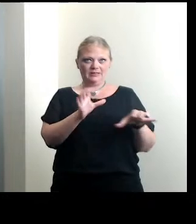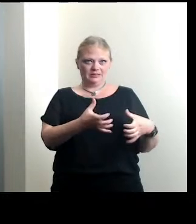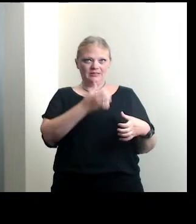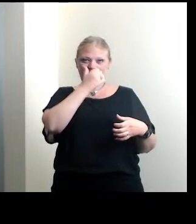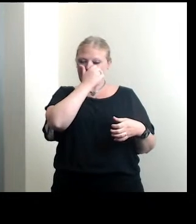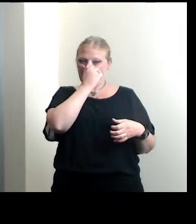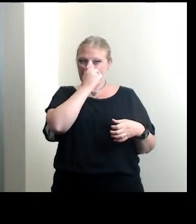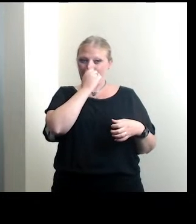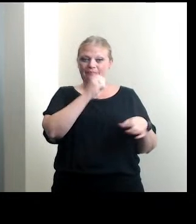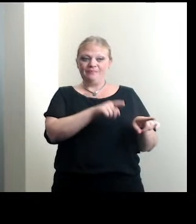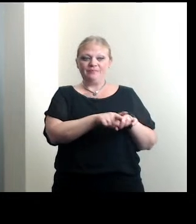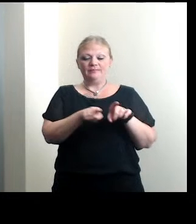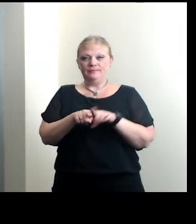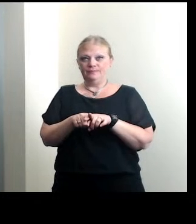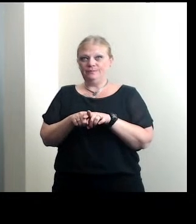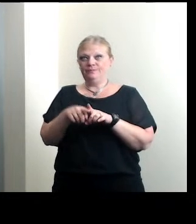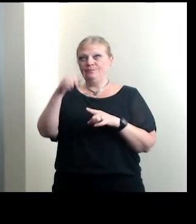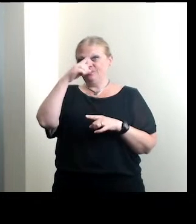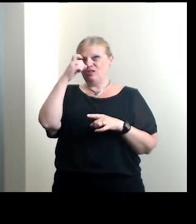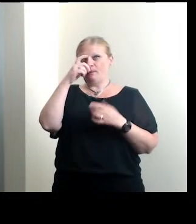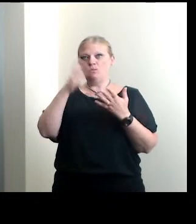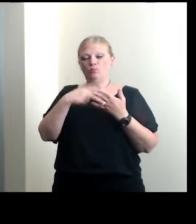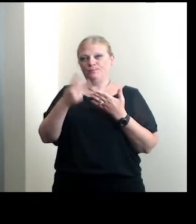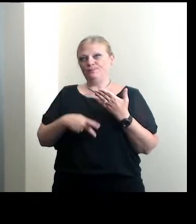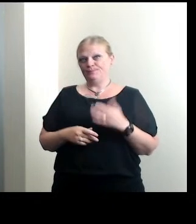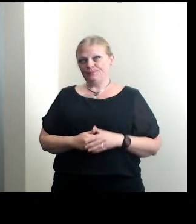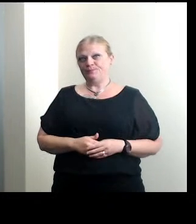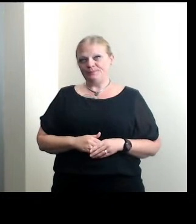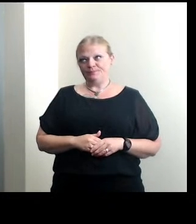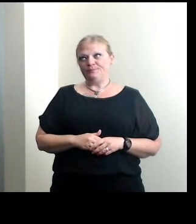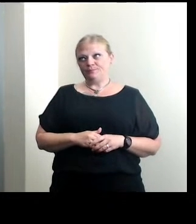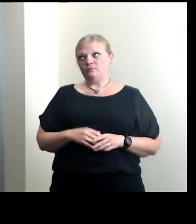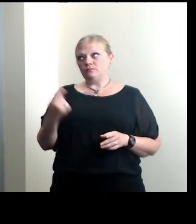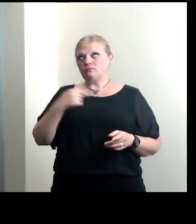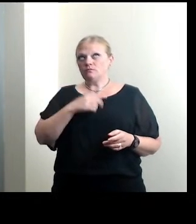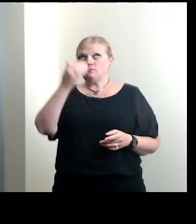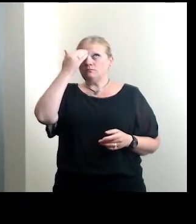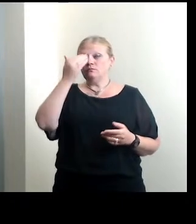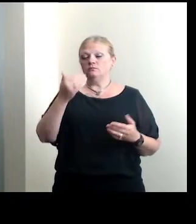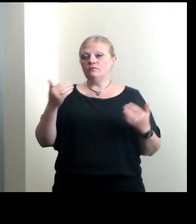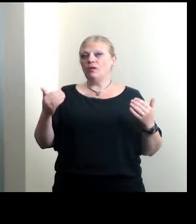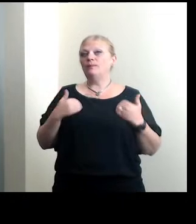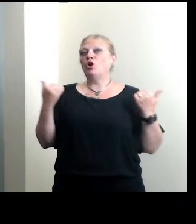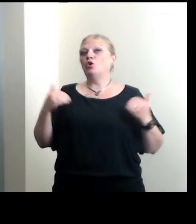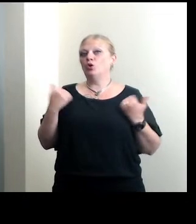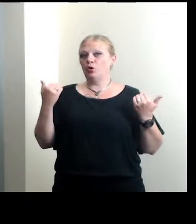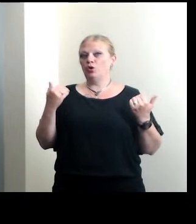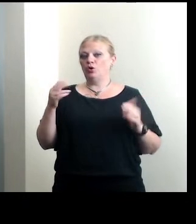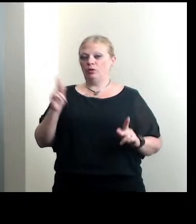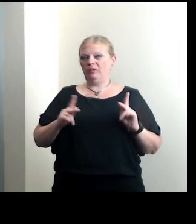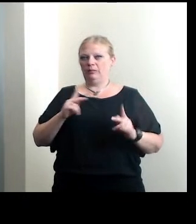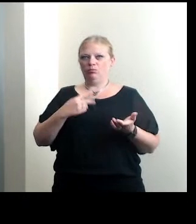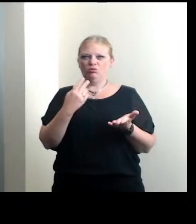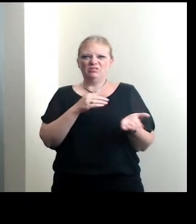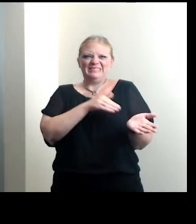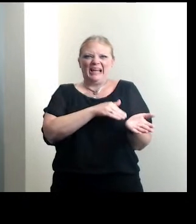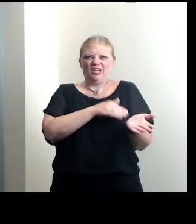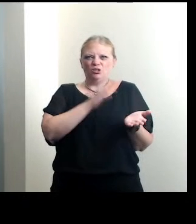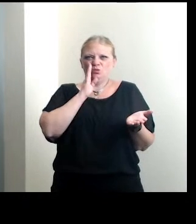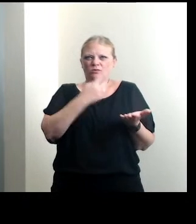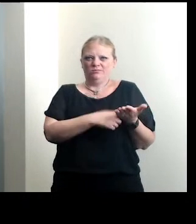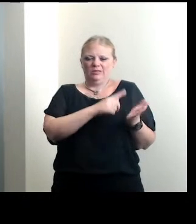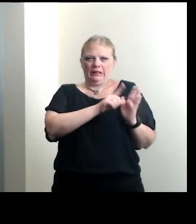as a summer program. So we do know some younger individuals, and Dr. Gail will talk more about that